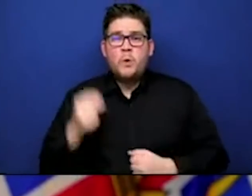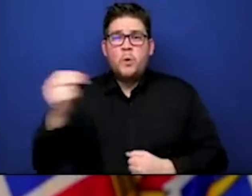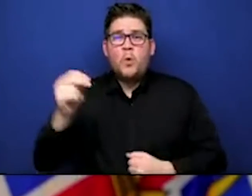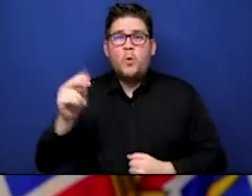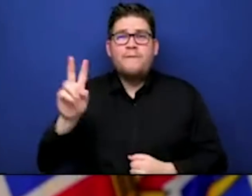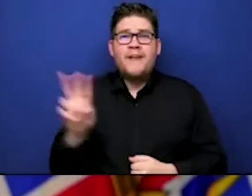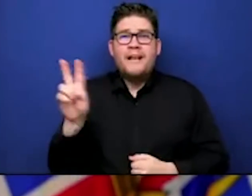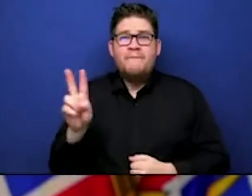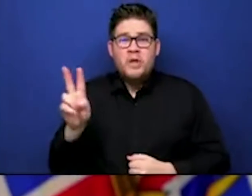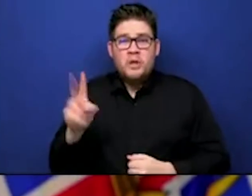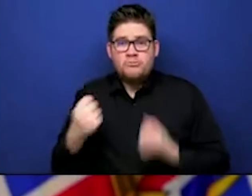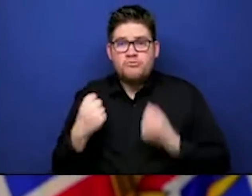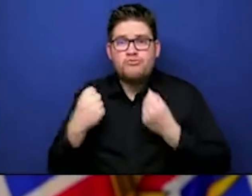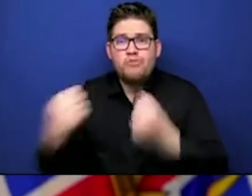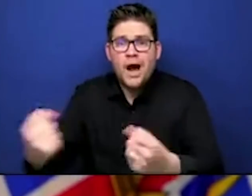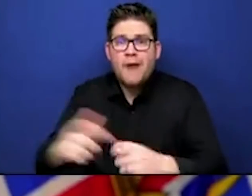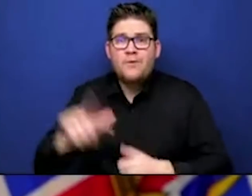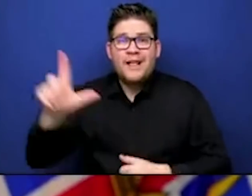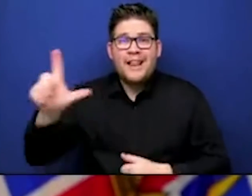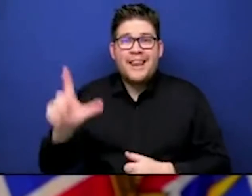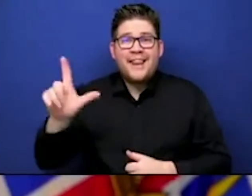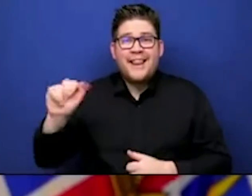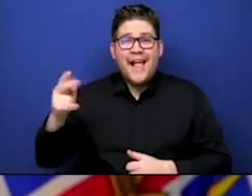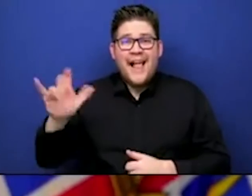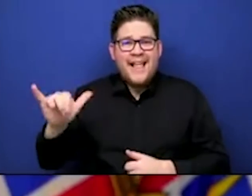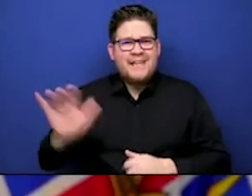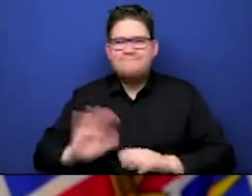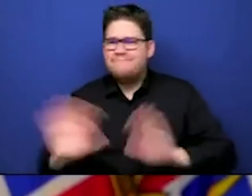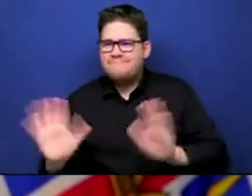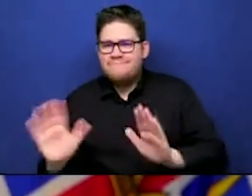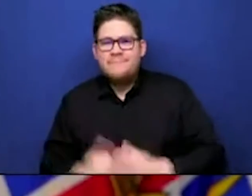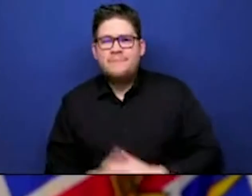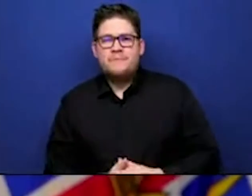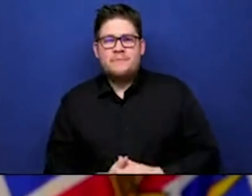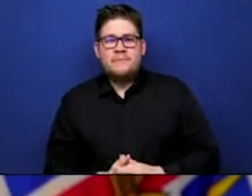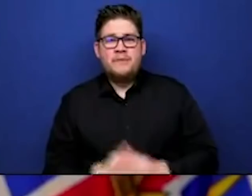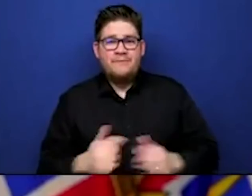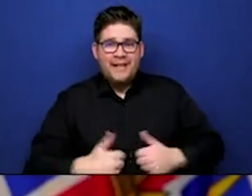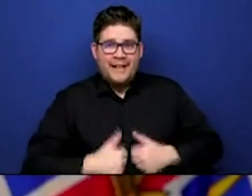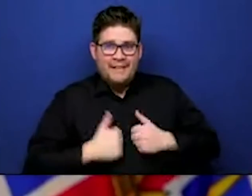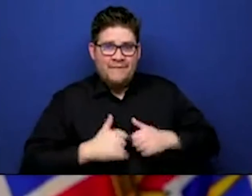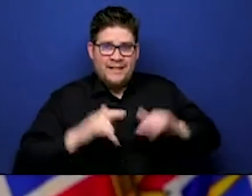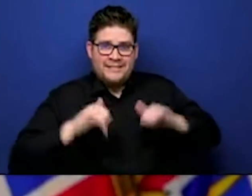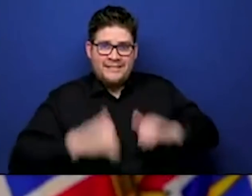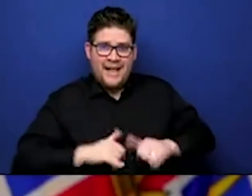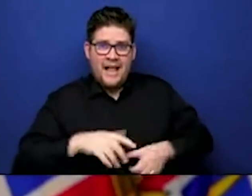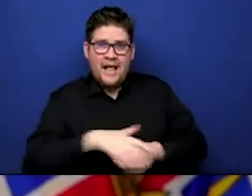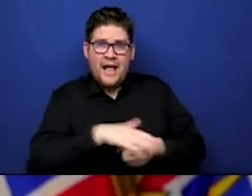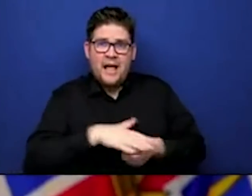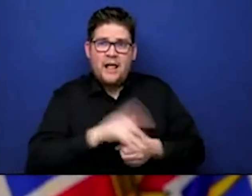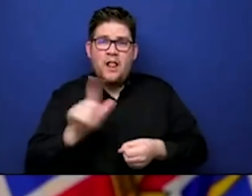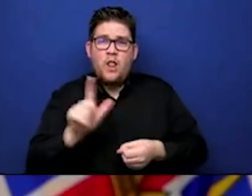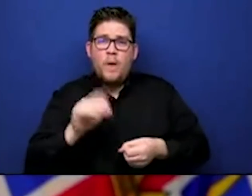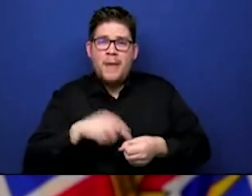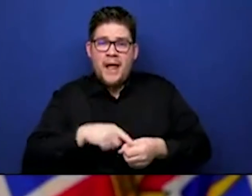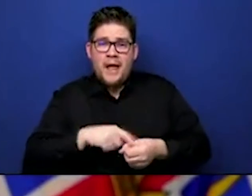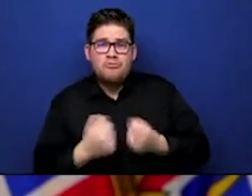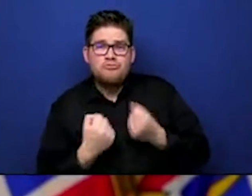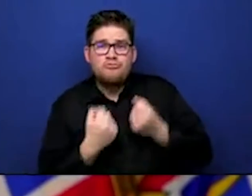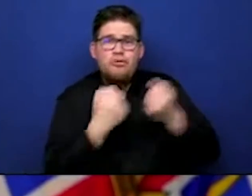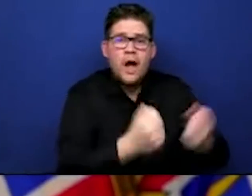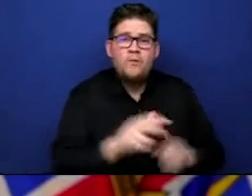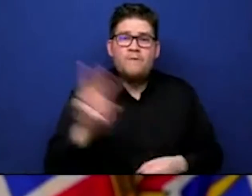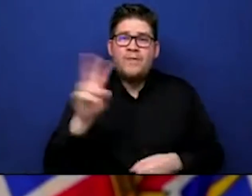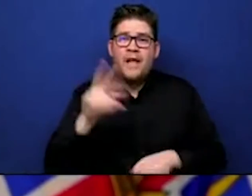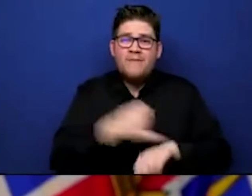Richmond. If you live in the Lower Mainland, you should not be traveling to the island. If you live in Penticton, you should not